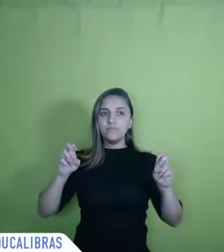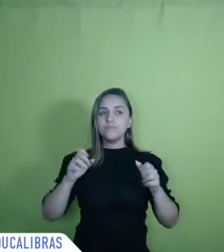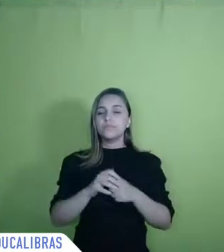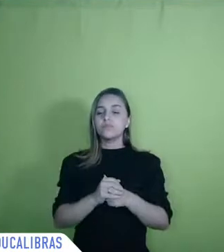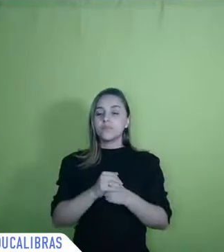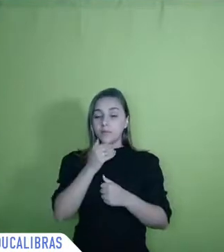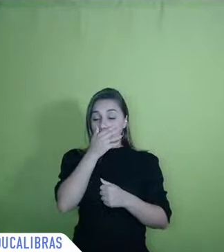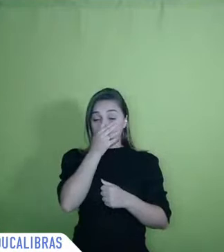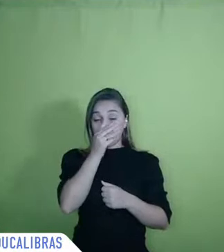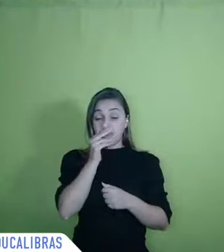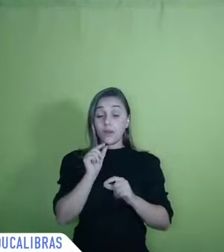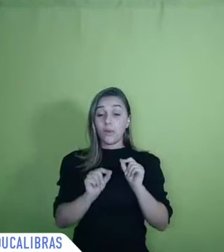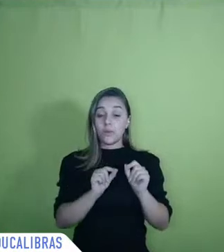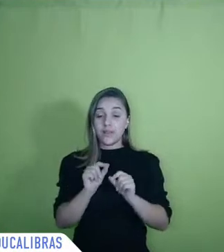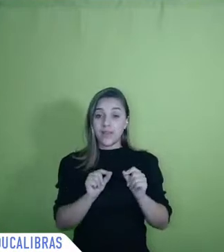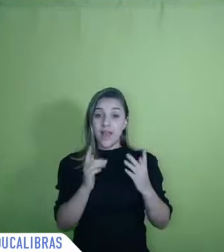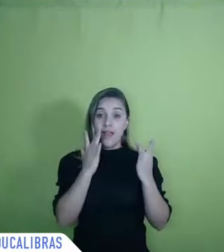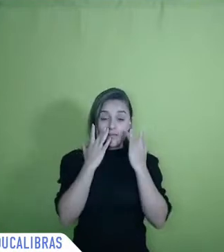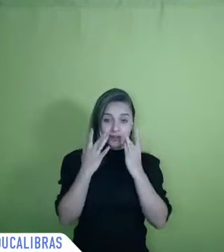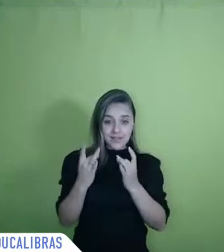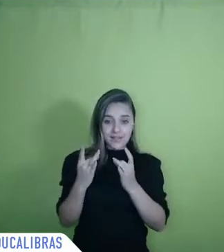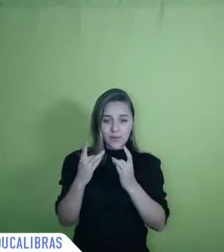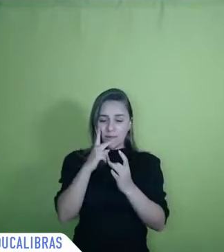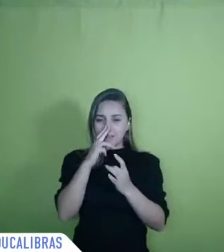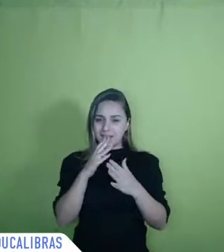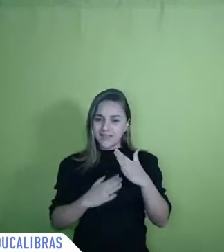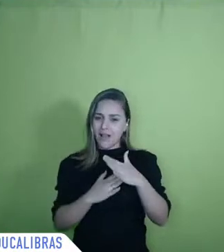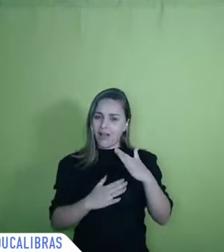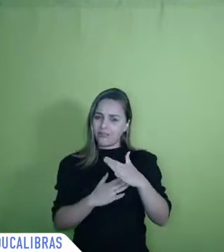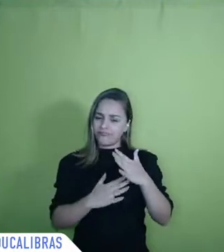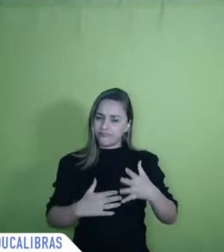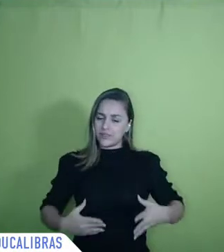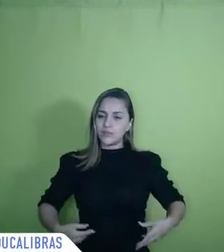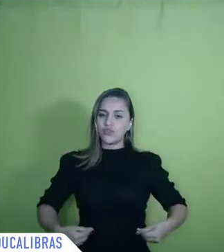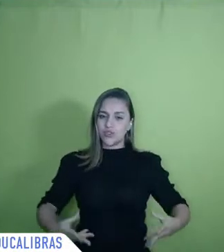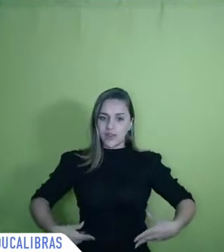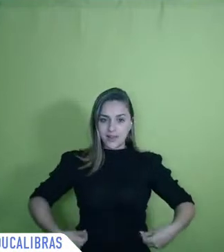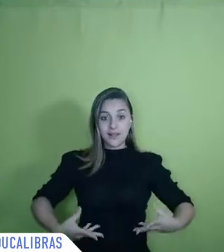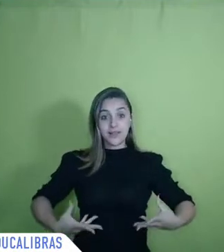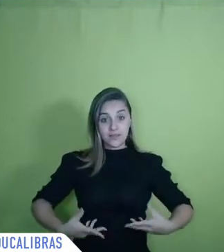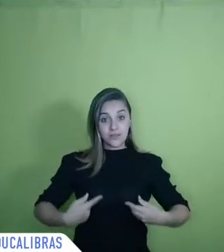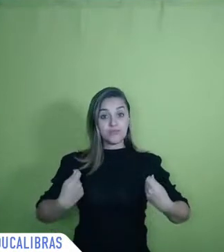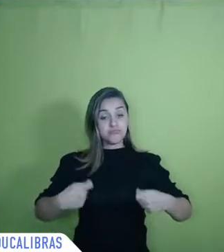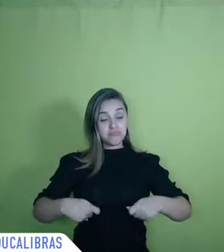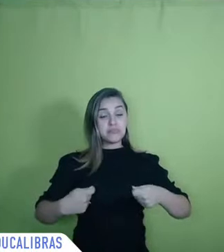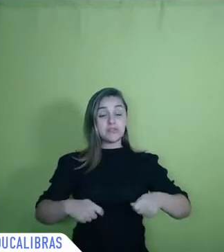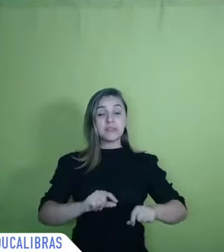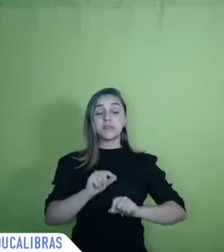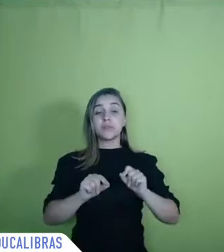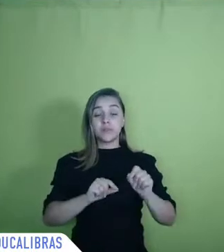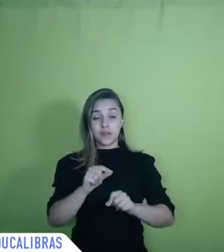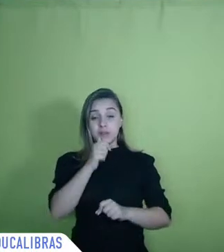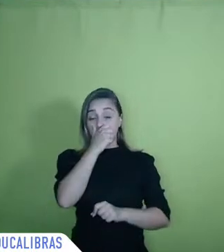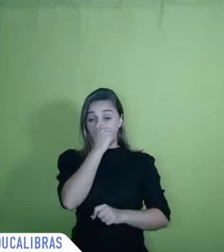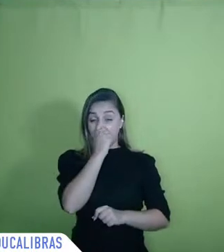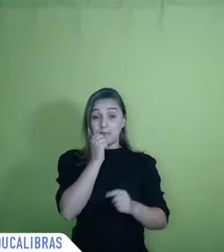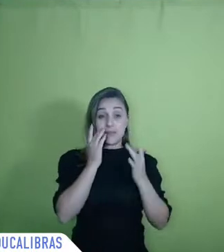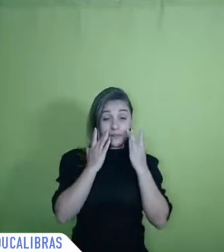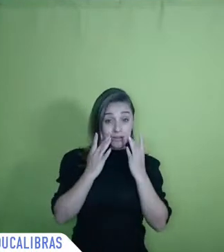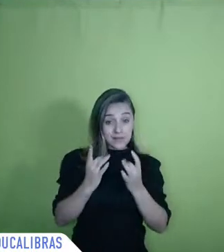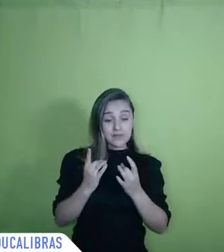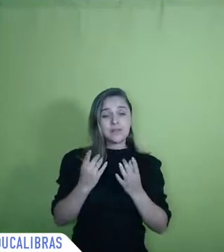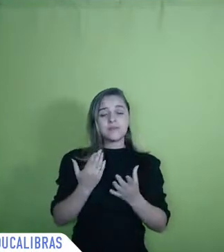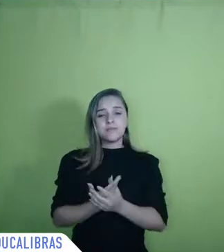mean, this really needs to be challenged and abandoned seriously. It's especially to overcome this